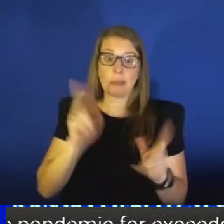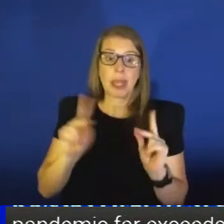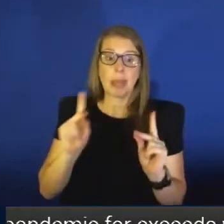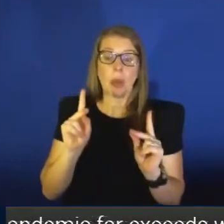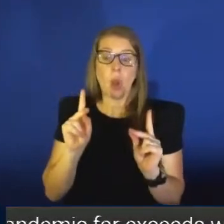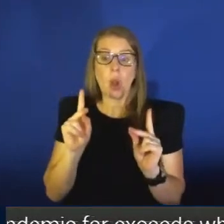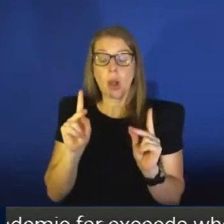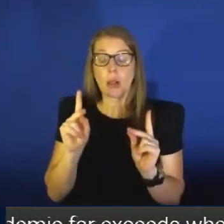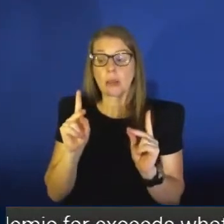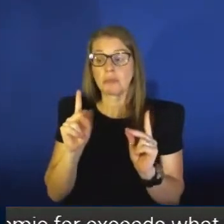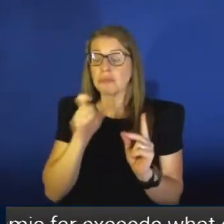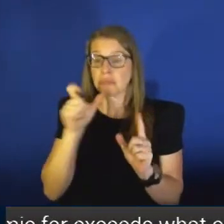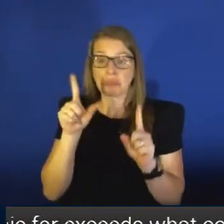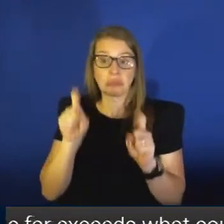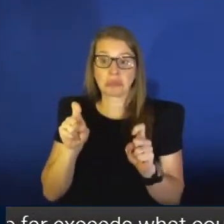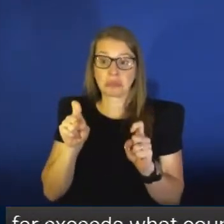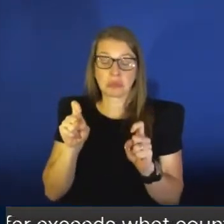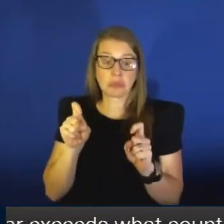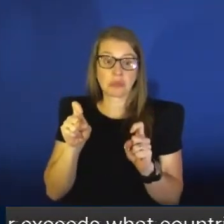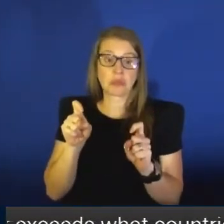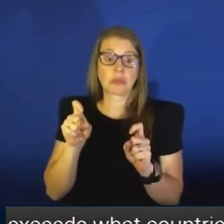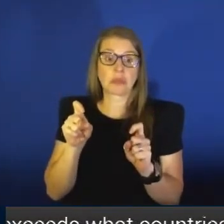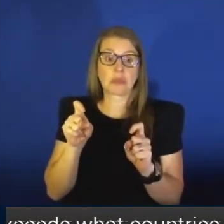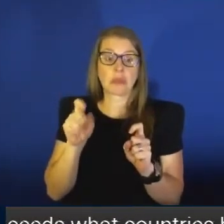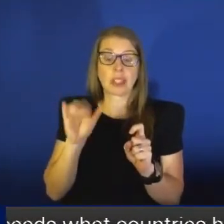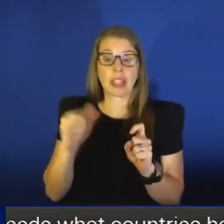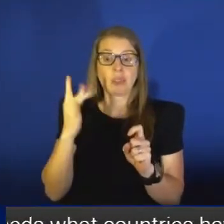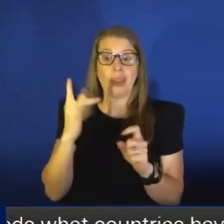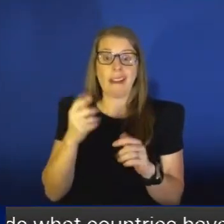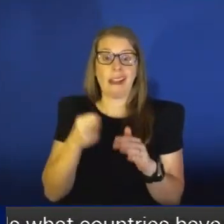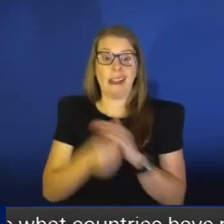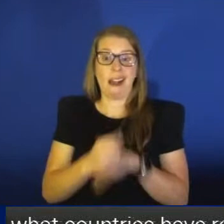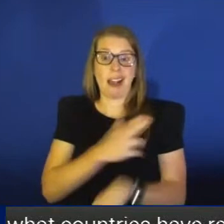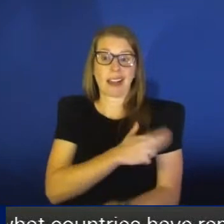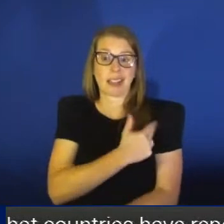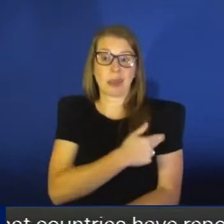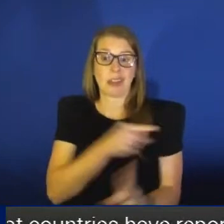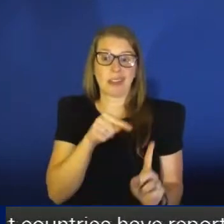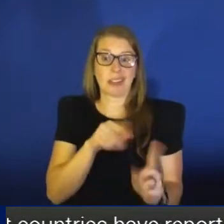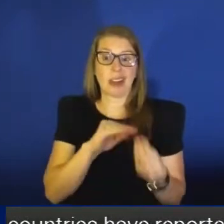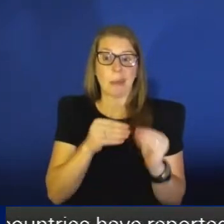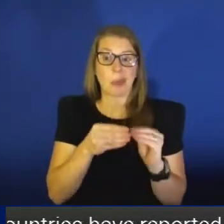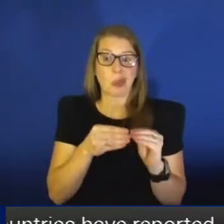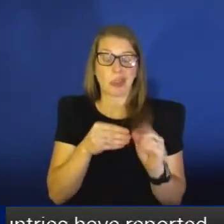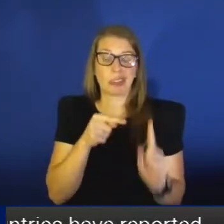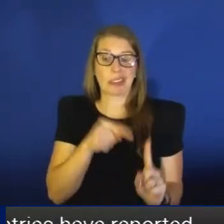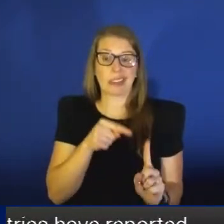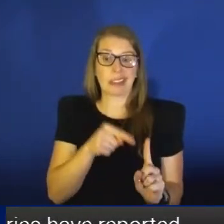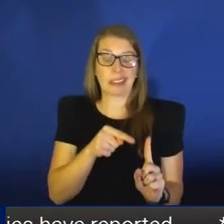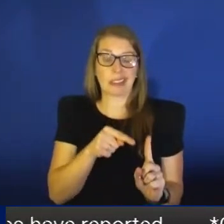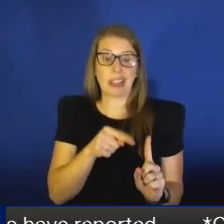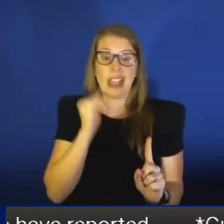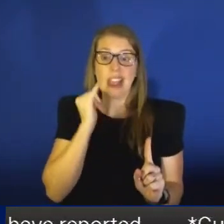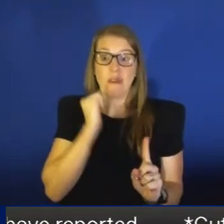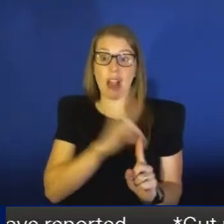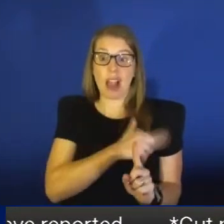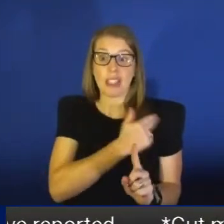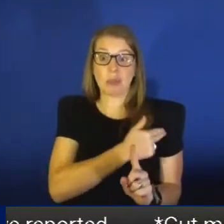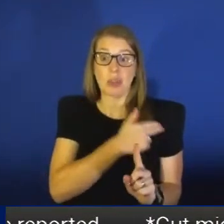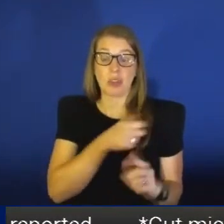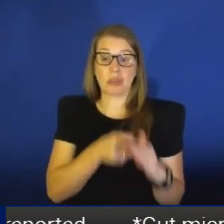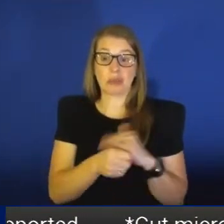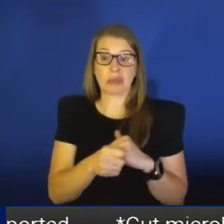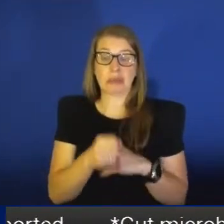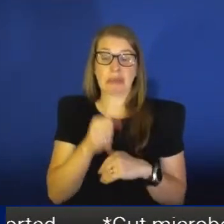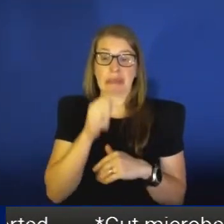Which is why hospitalizations is your barometer right now. And the reason you would have to take on more public health measures if hospitals get strained again. And